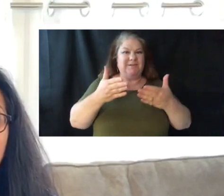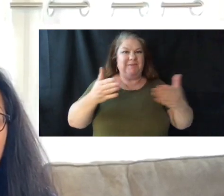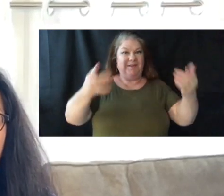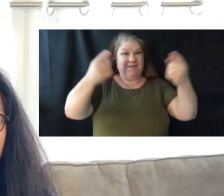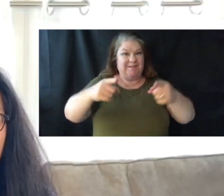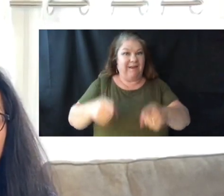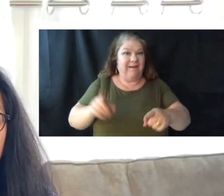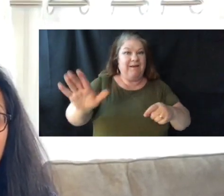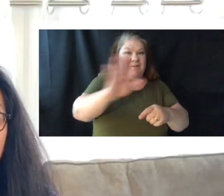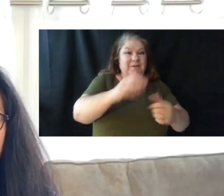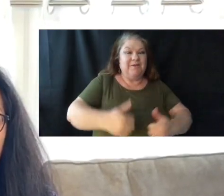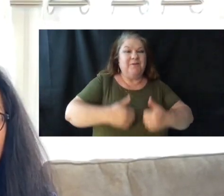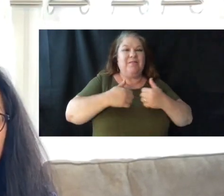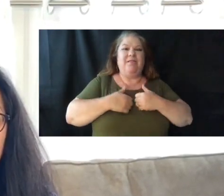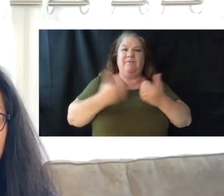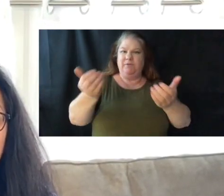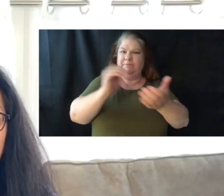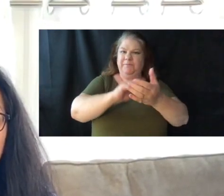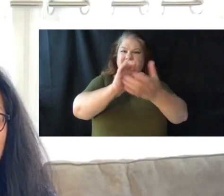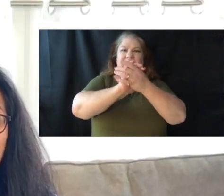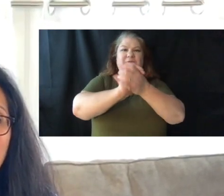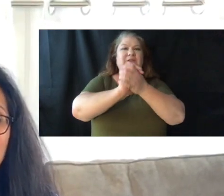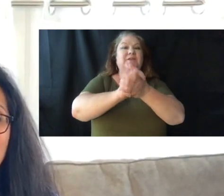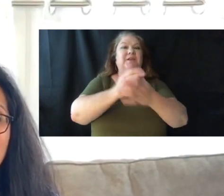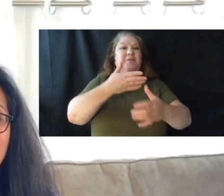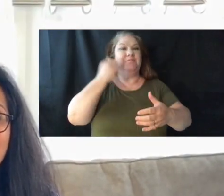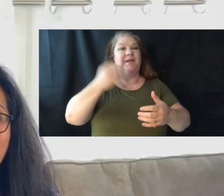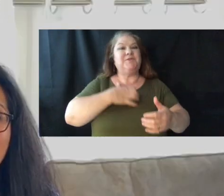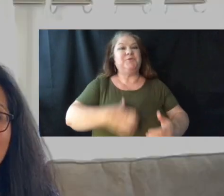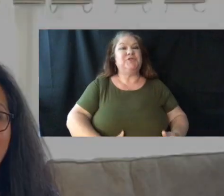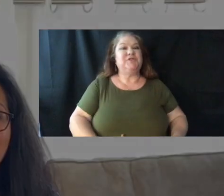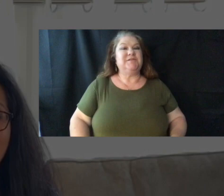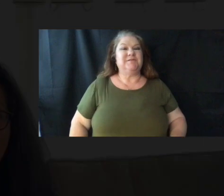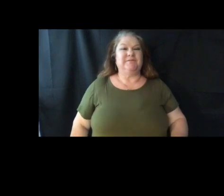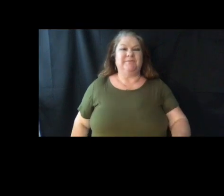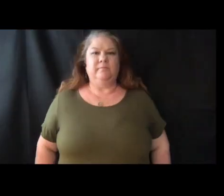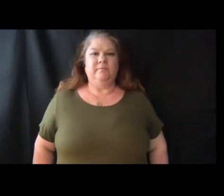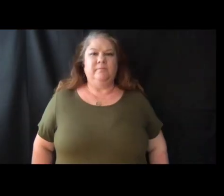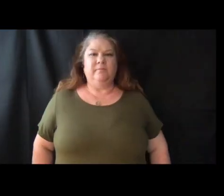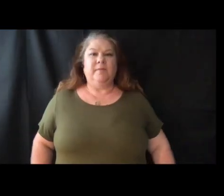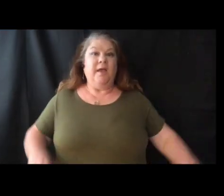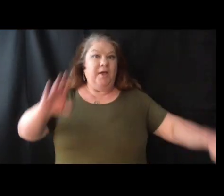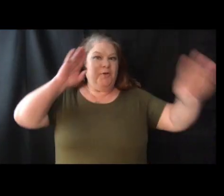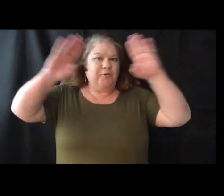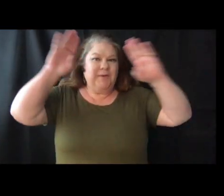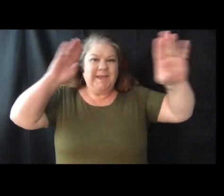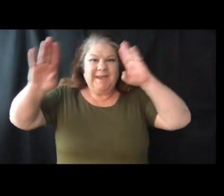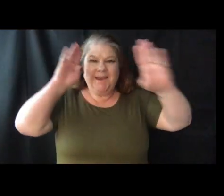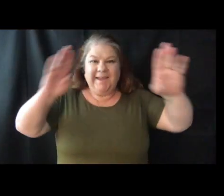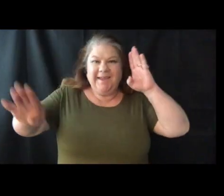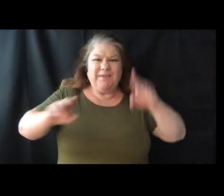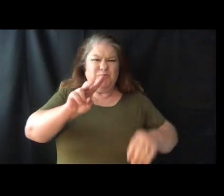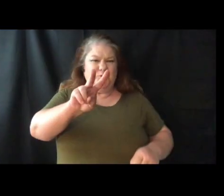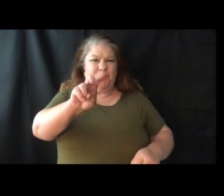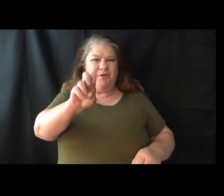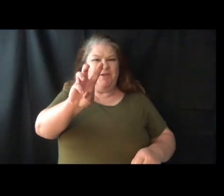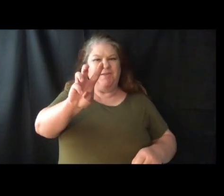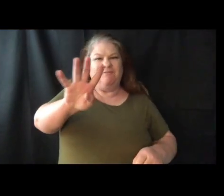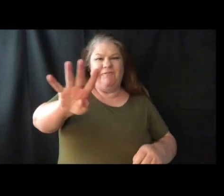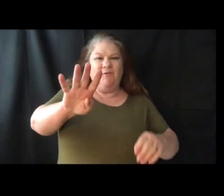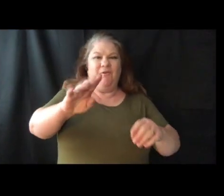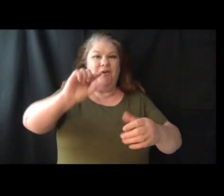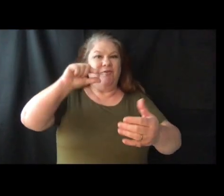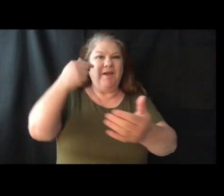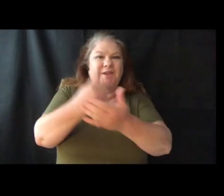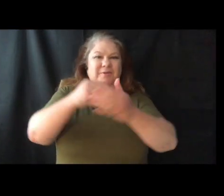happening. And again, congratulations to you and best wishes. Greetings to the 264th graduating class of